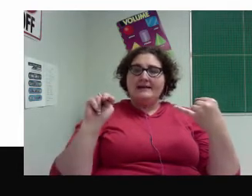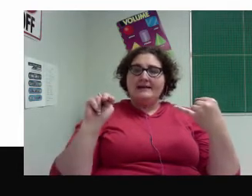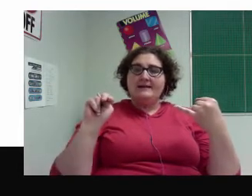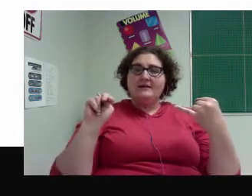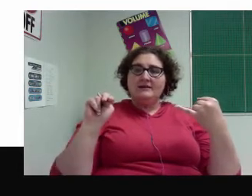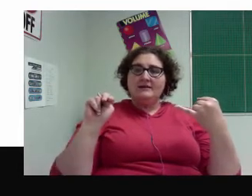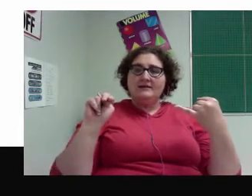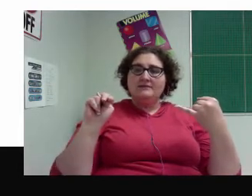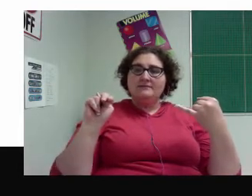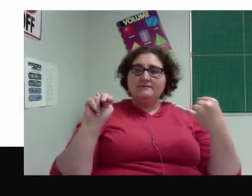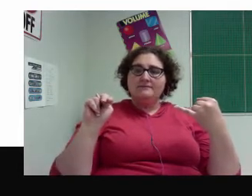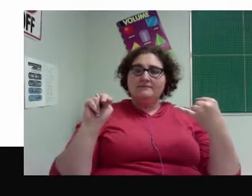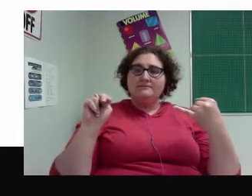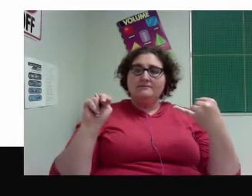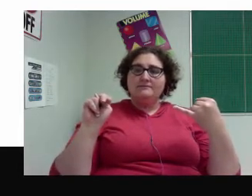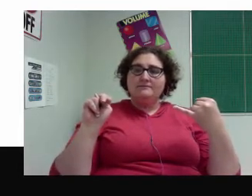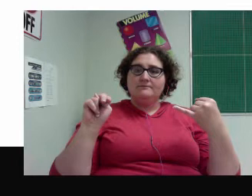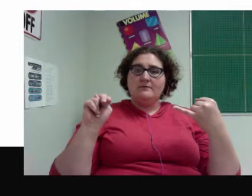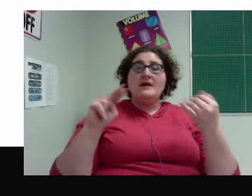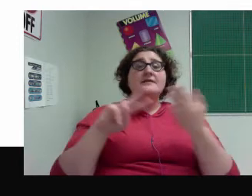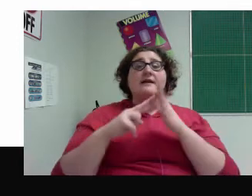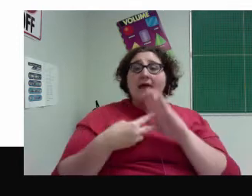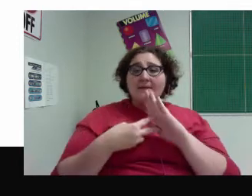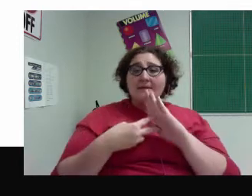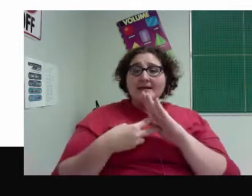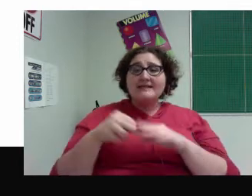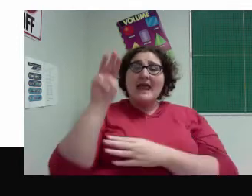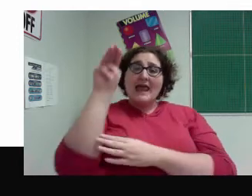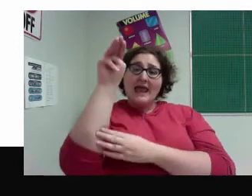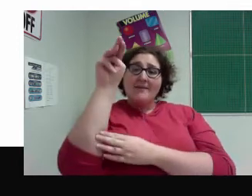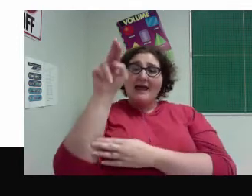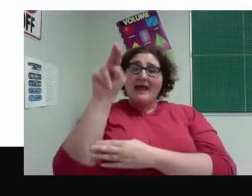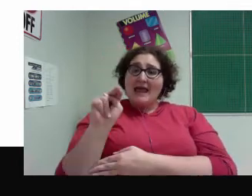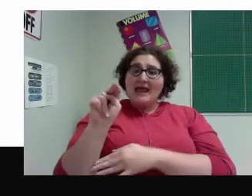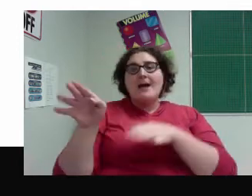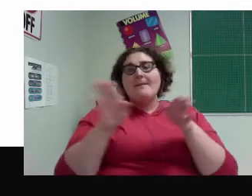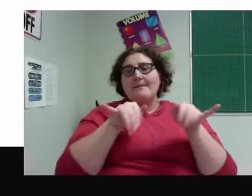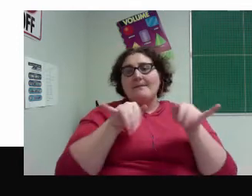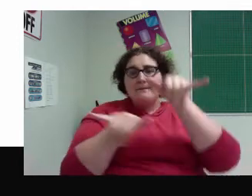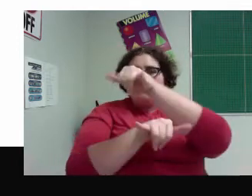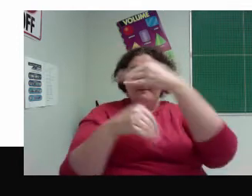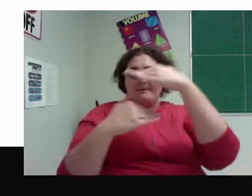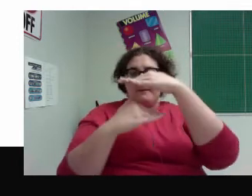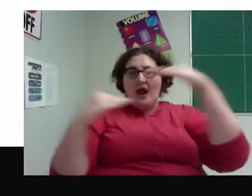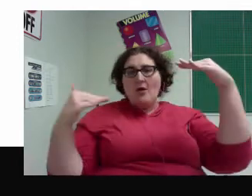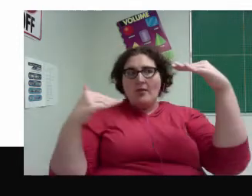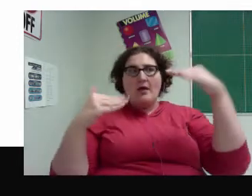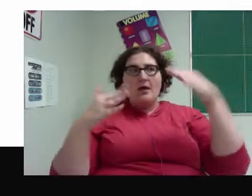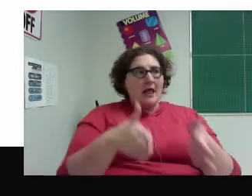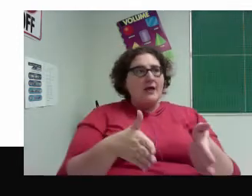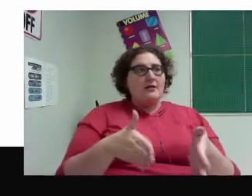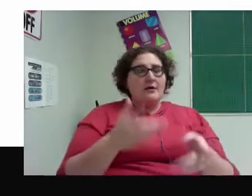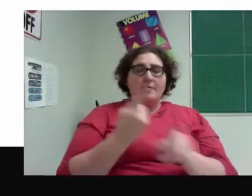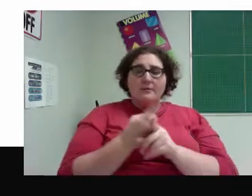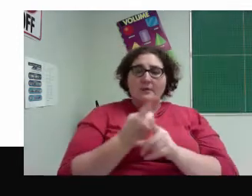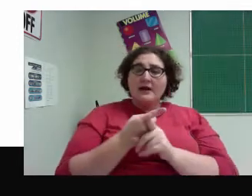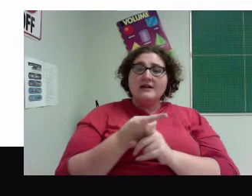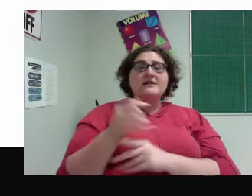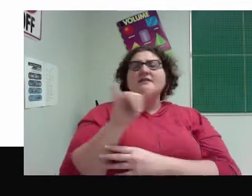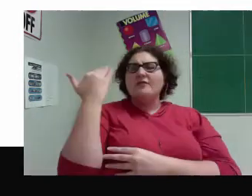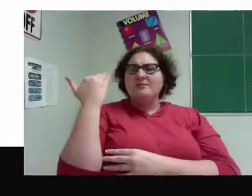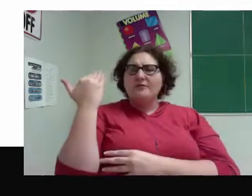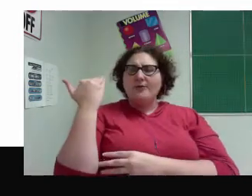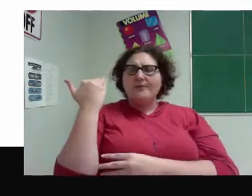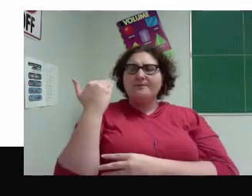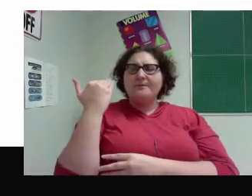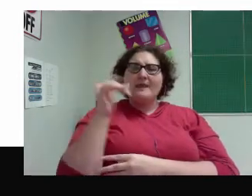then that means that line M and N have to be parallel to each other. The other reason you can think of this, and this is from the last section, if I have right angles